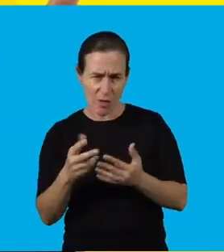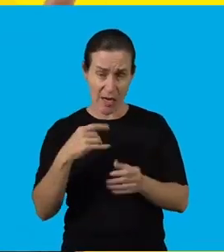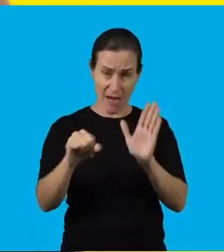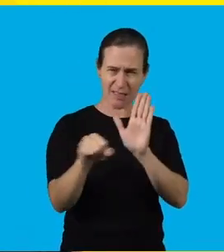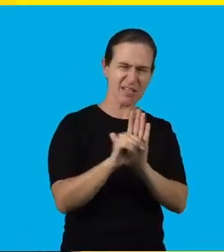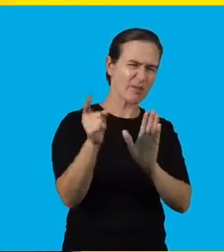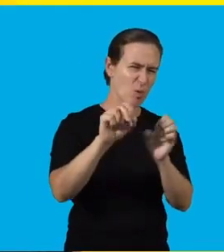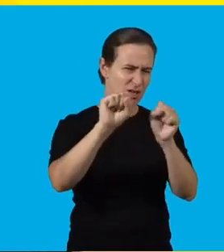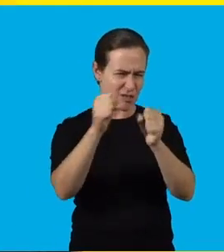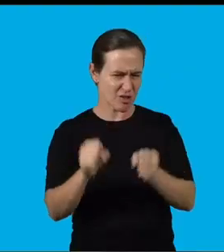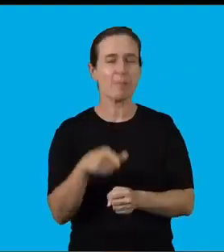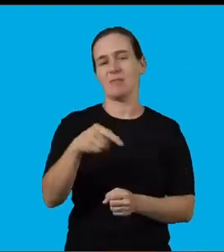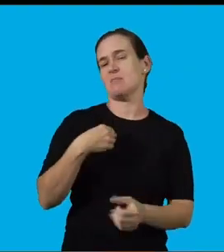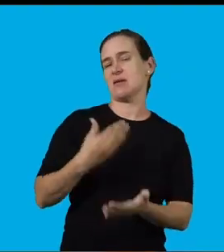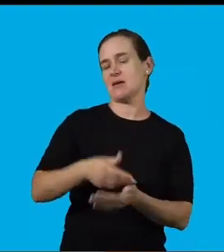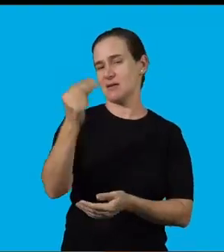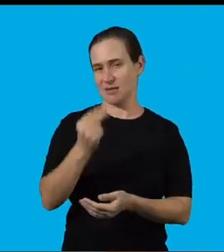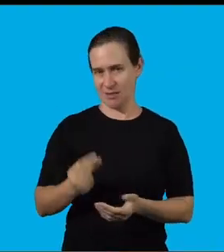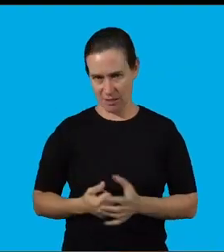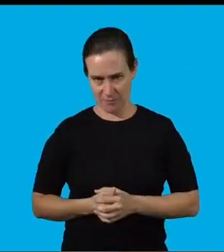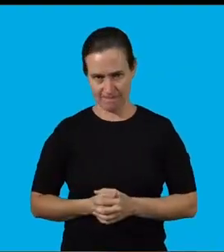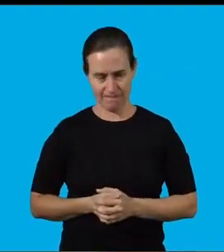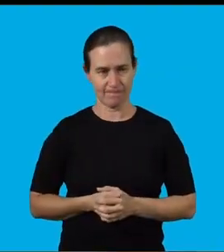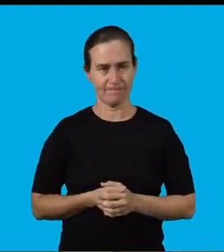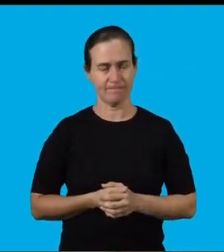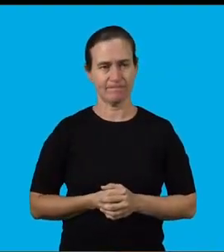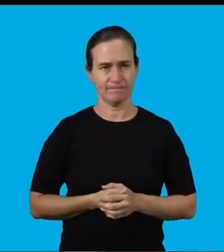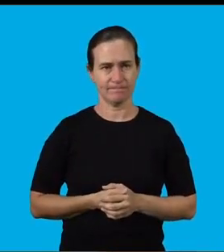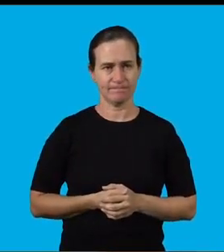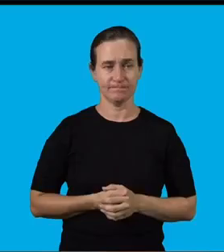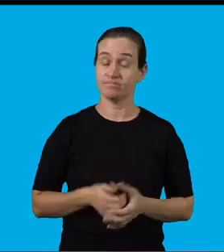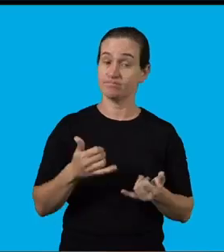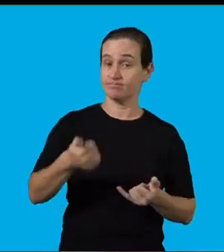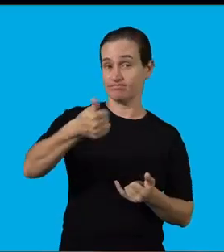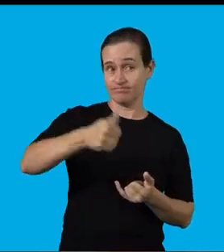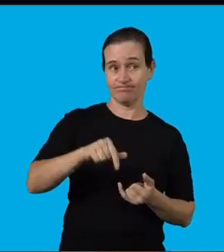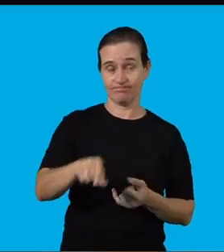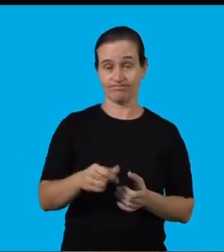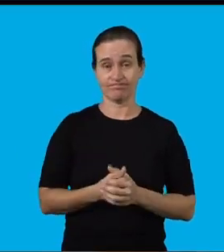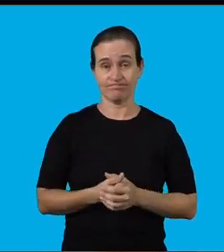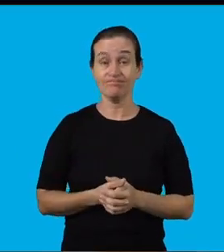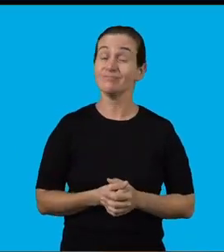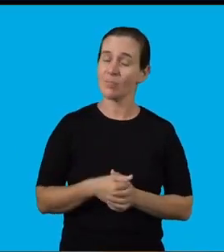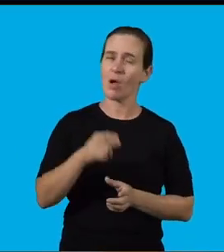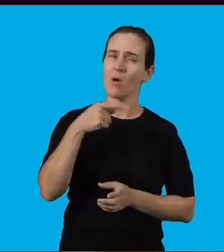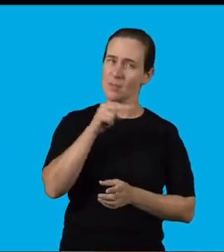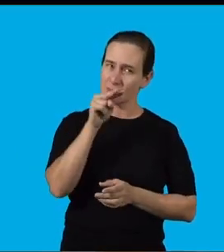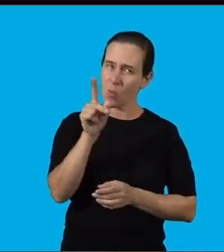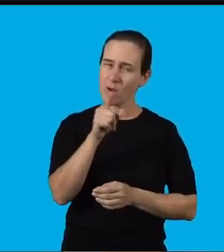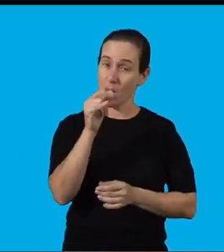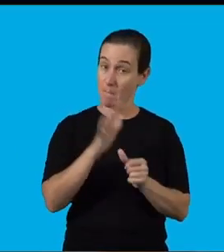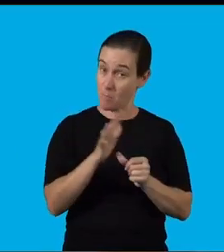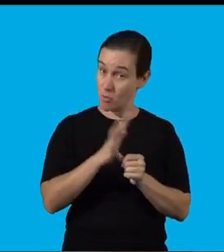to sketch the cubic function. Okay? And let's move on and remind ourselves about some of the